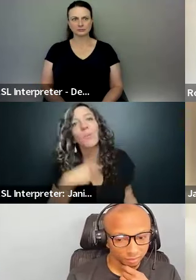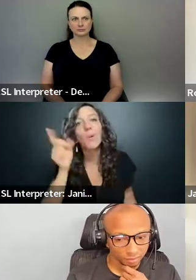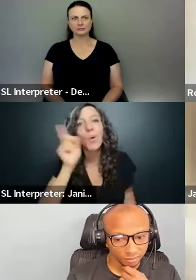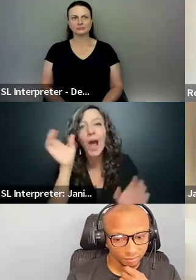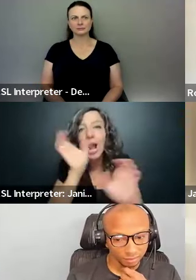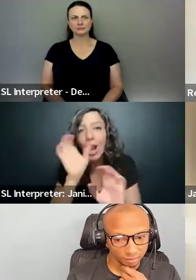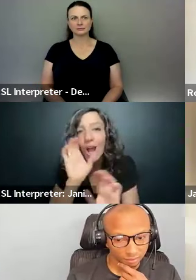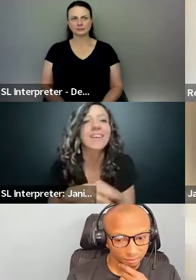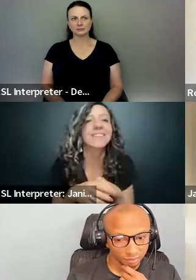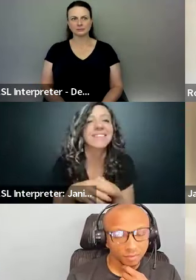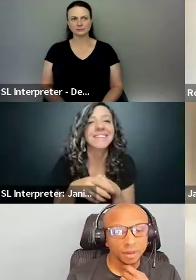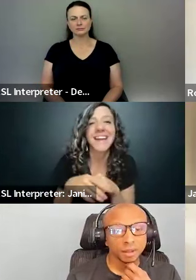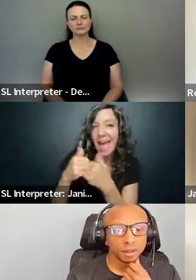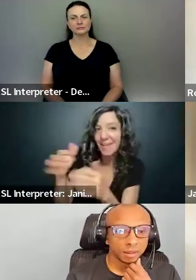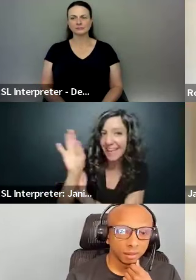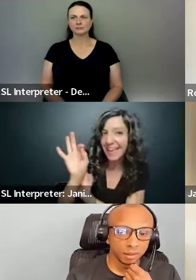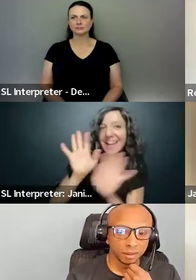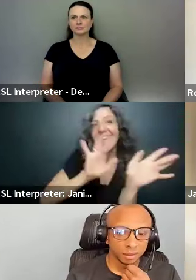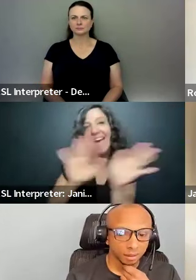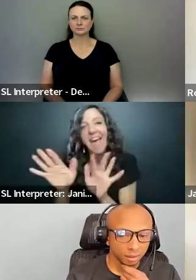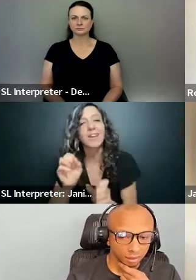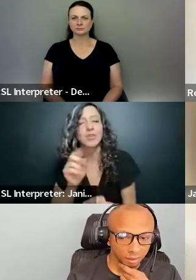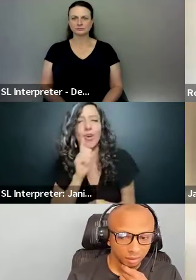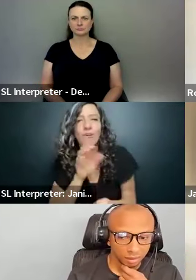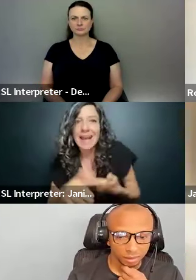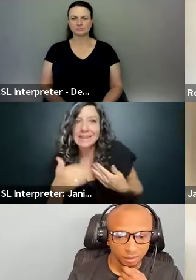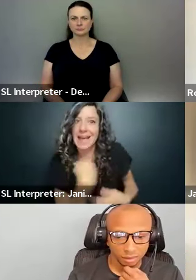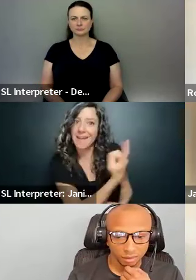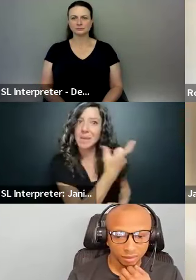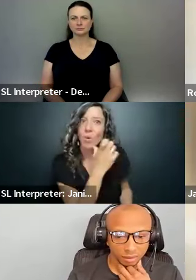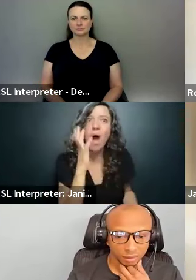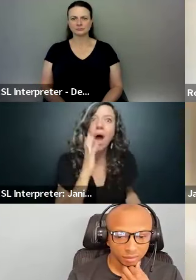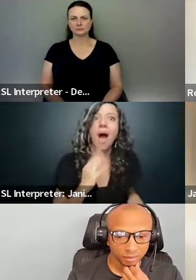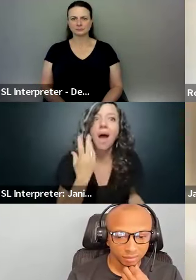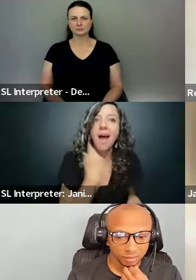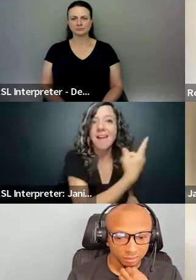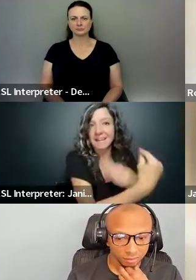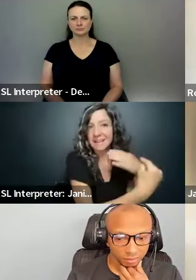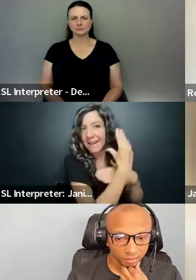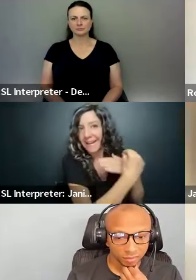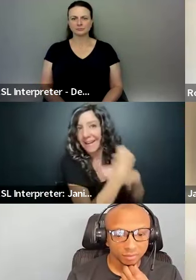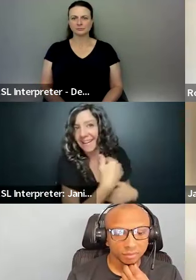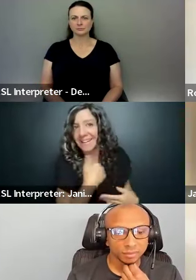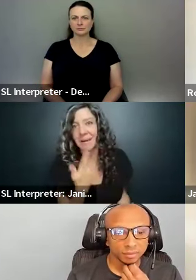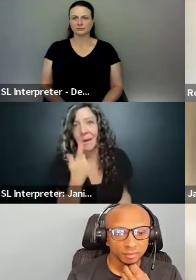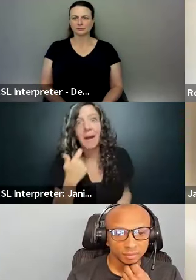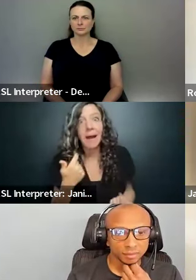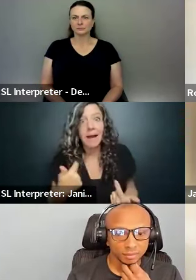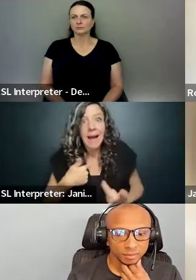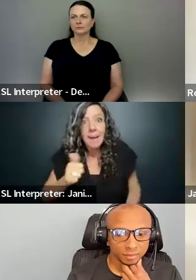so yeah. So it was great to have a pro kind of telling you what to do, because it was like otherwise it would be like